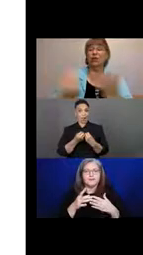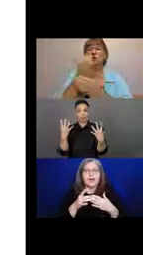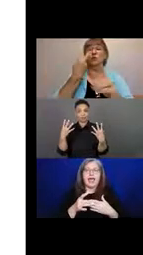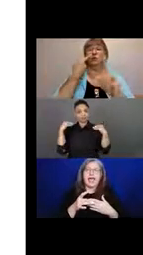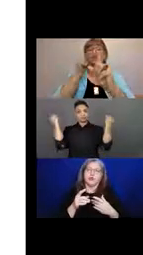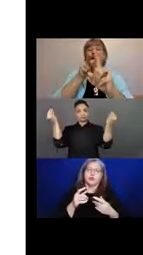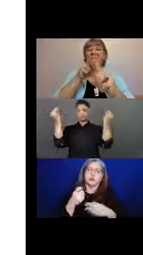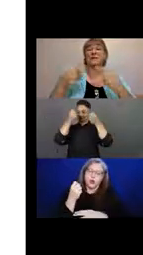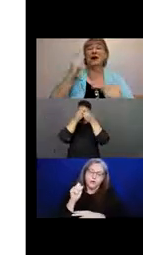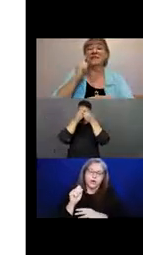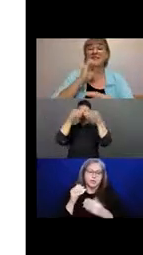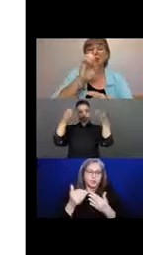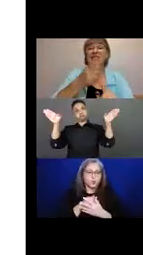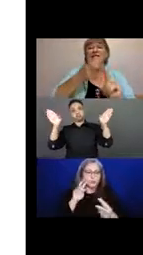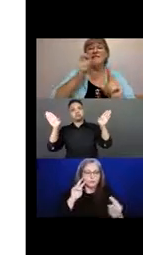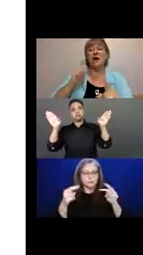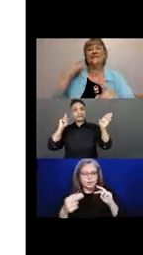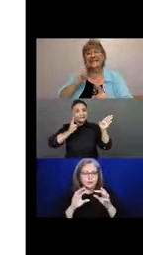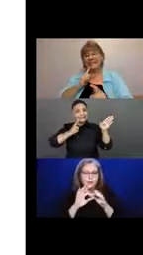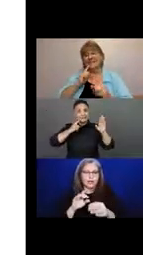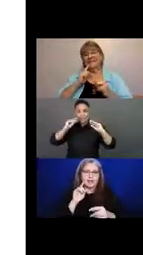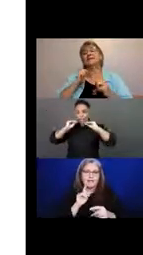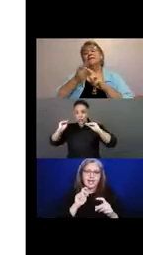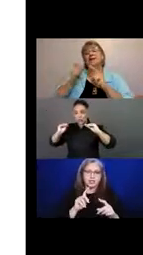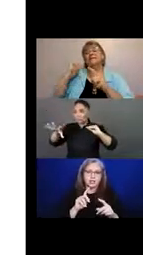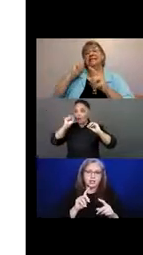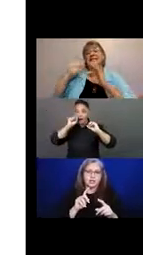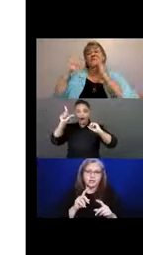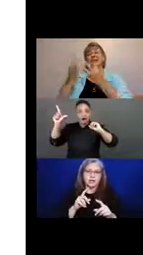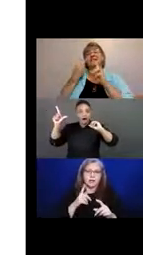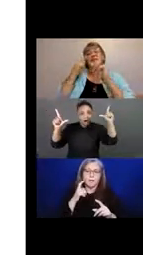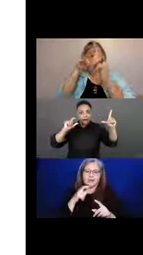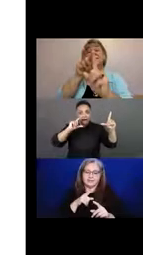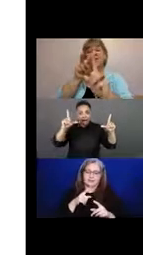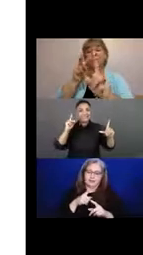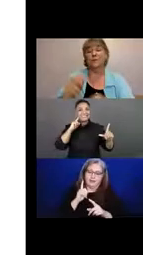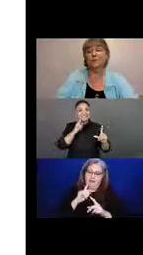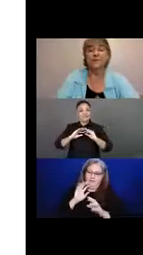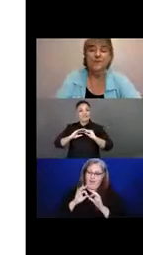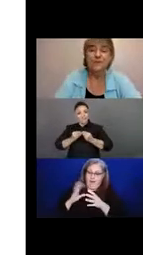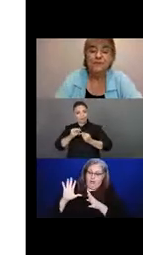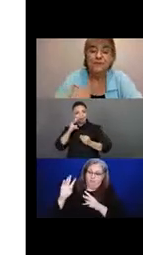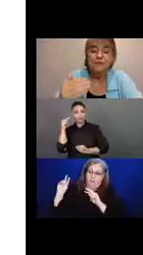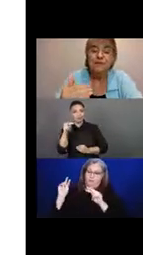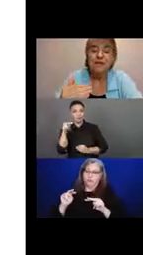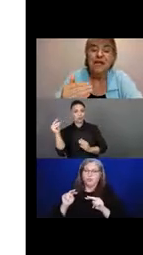revolutionary. It was a new perspective about deaf education from deaf families' point of view.